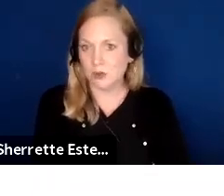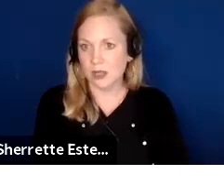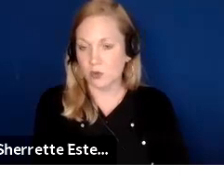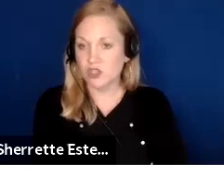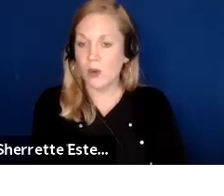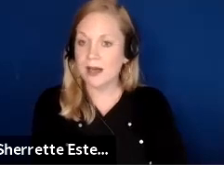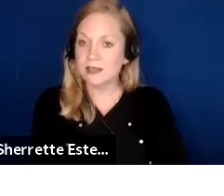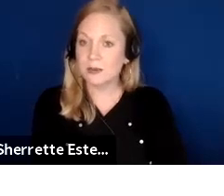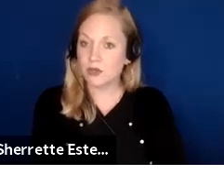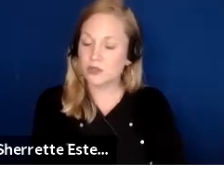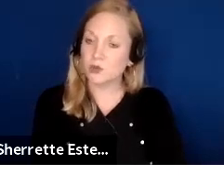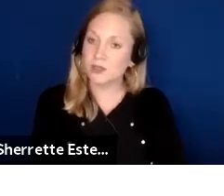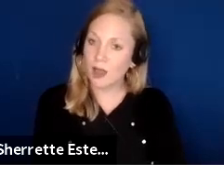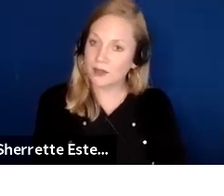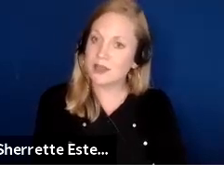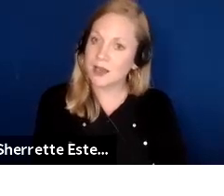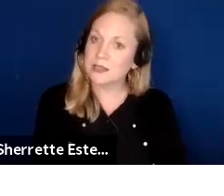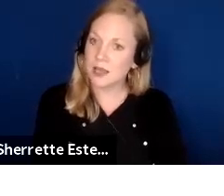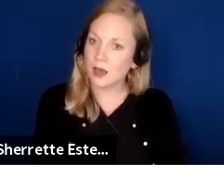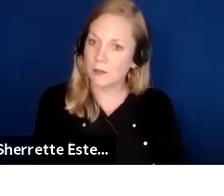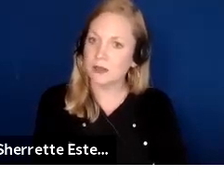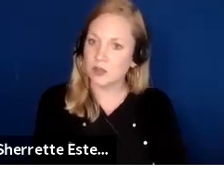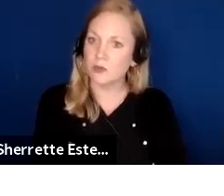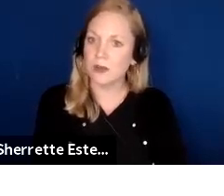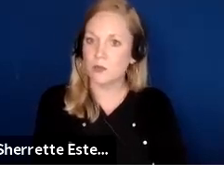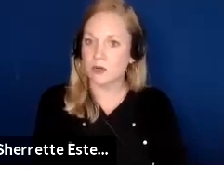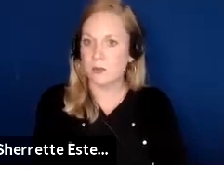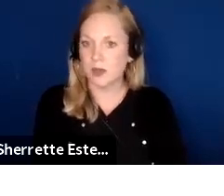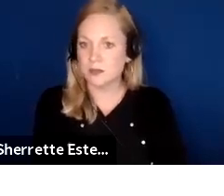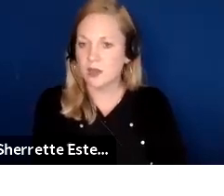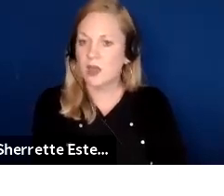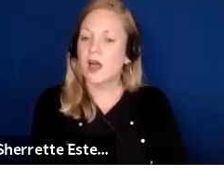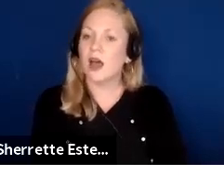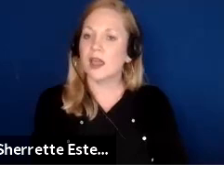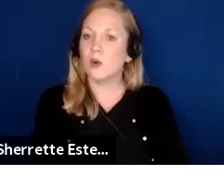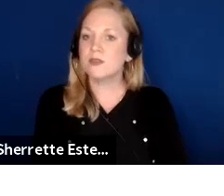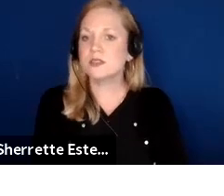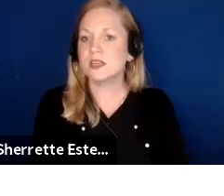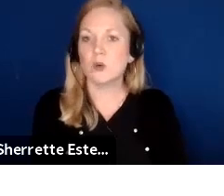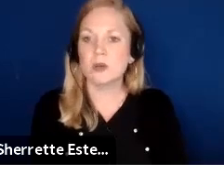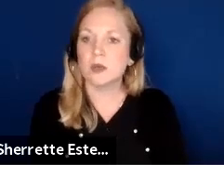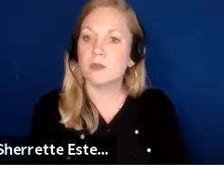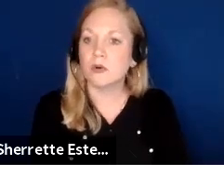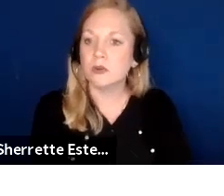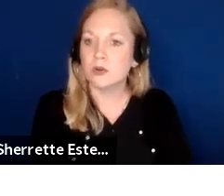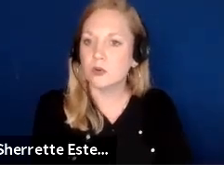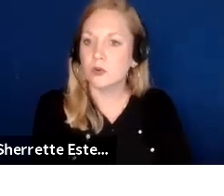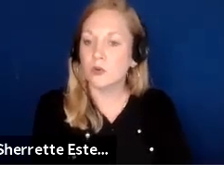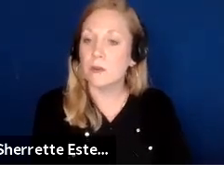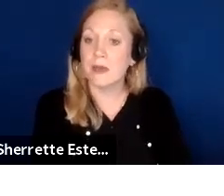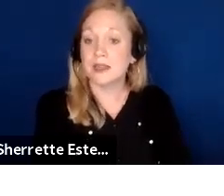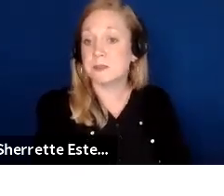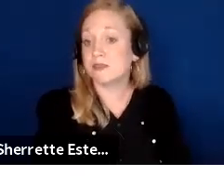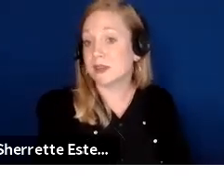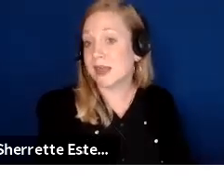signing visual language. So as a person who signs, I take up a little bit more space. I equate this to hearing people